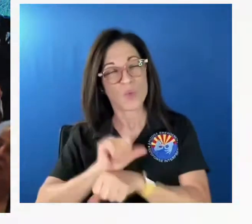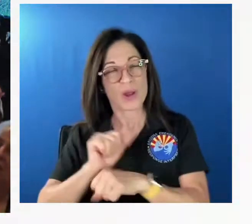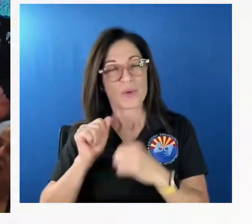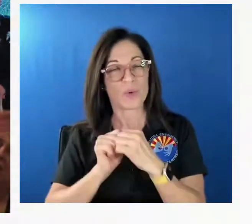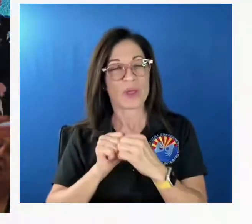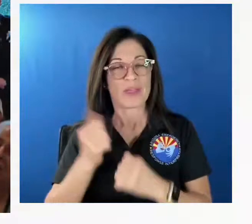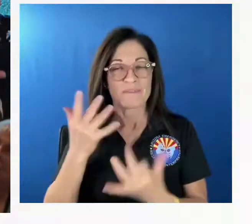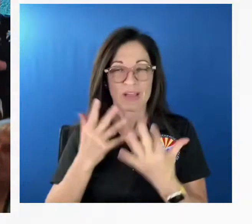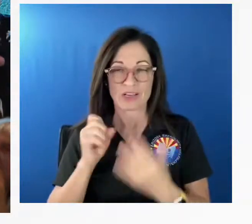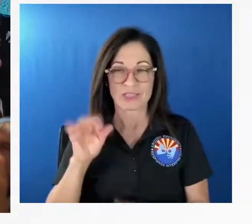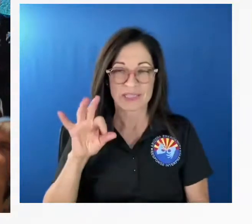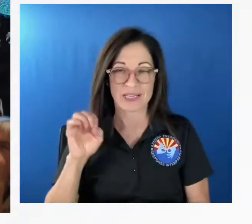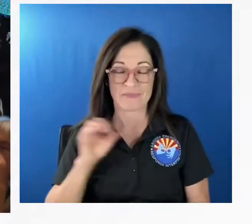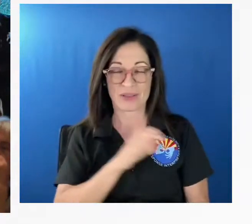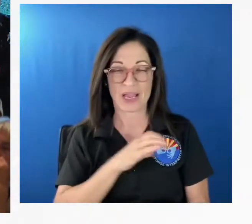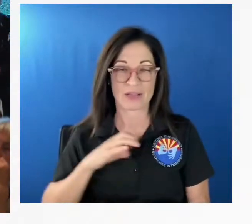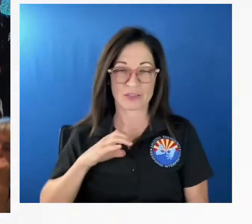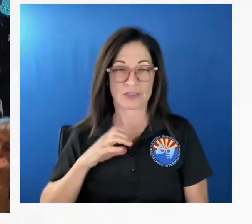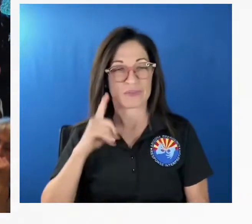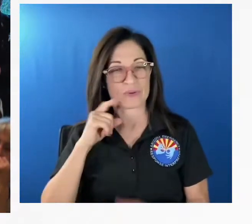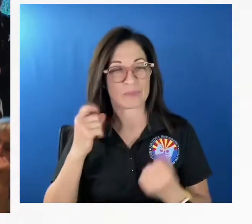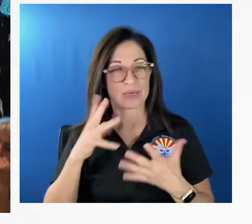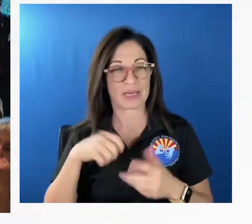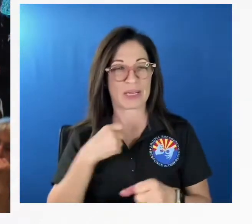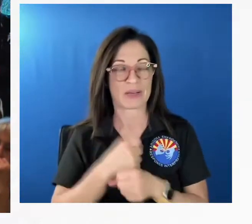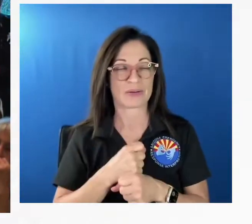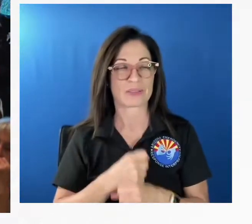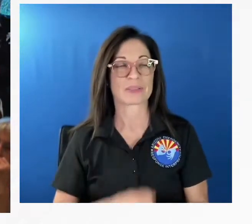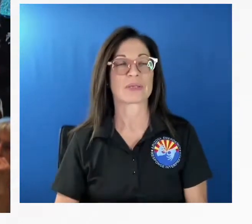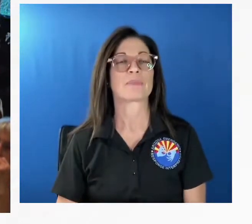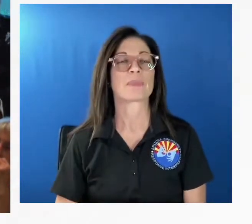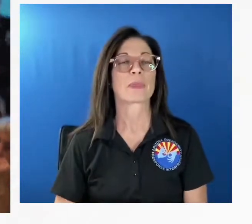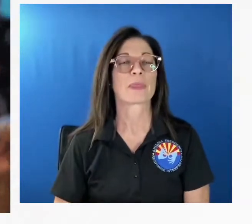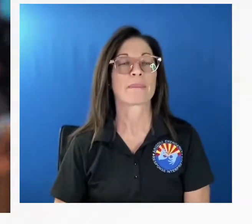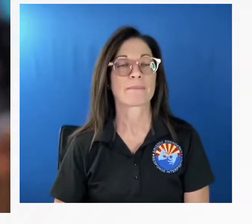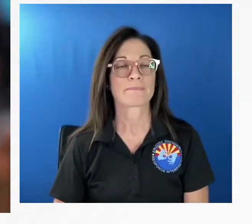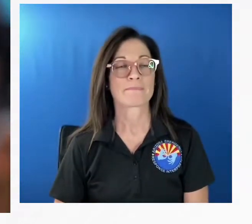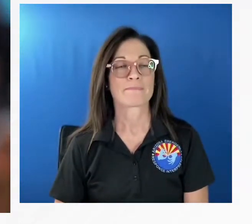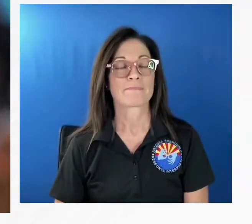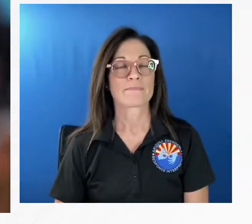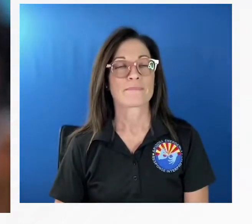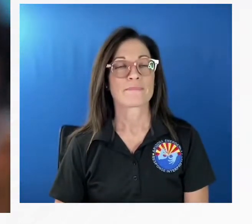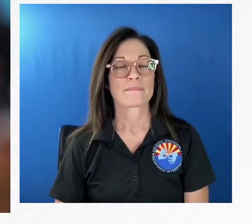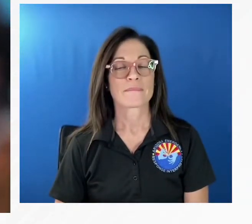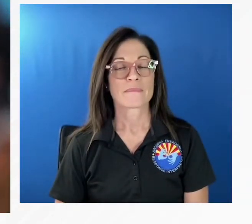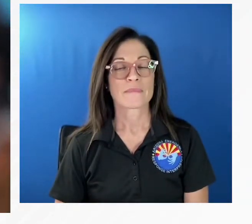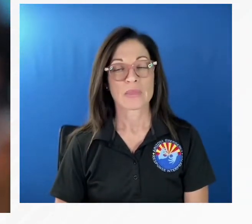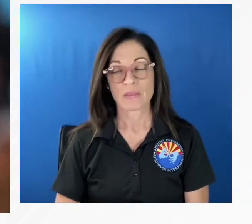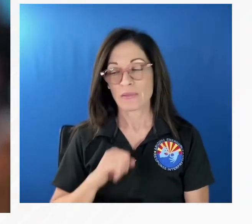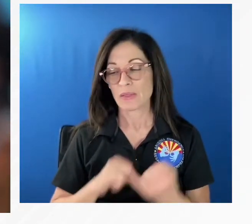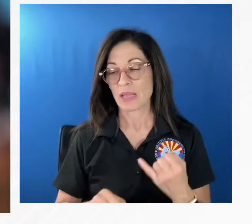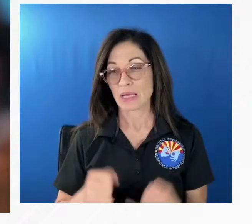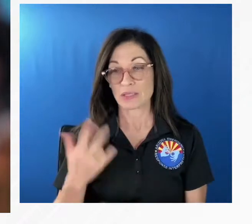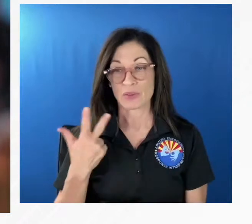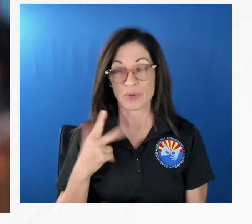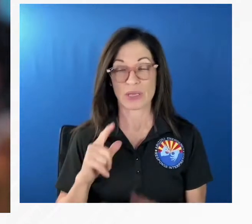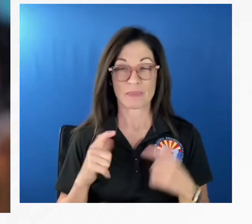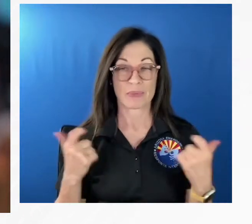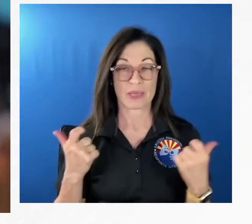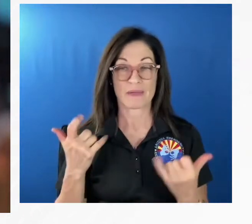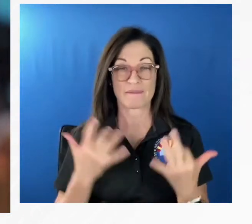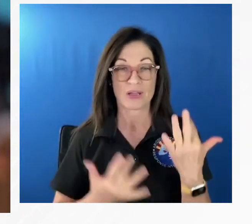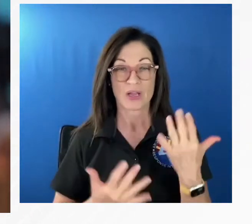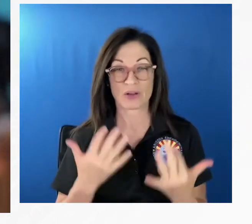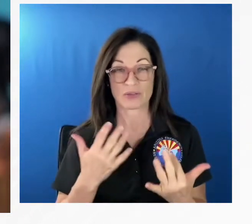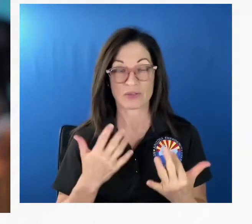state for the last number of years. And I've got to say, on the last 3 big fires we've had, the cooperation of